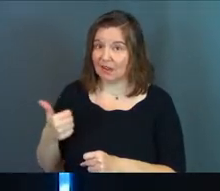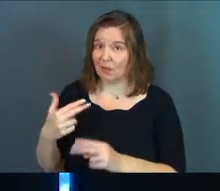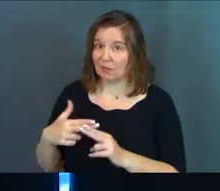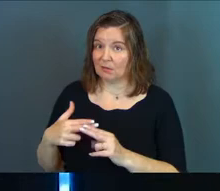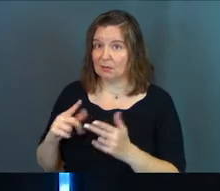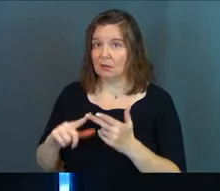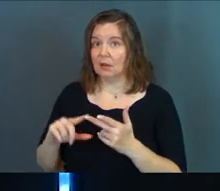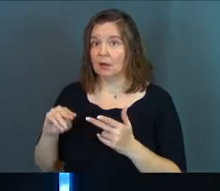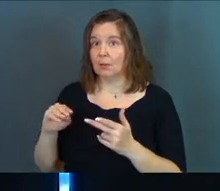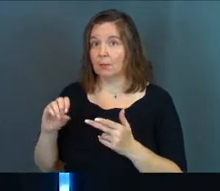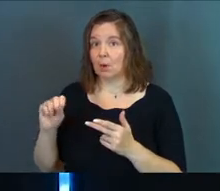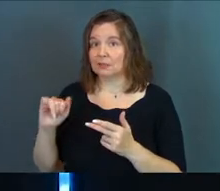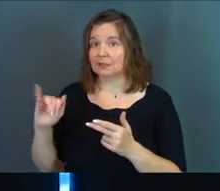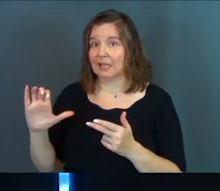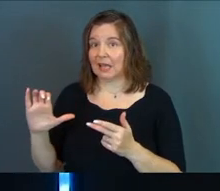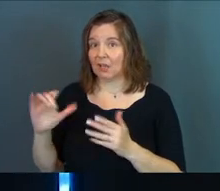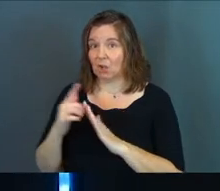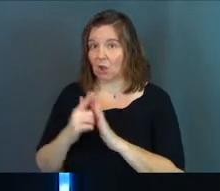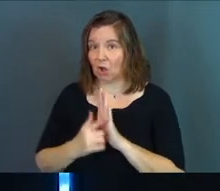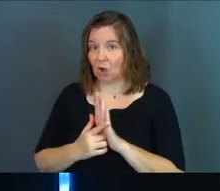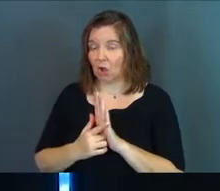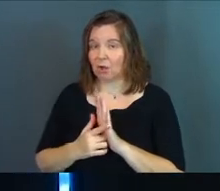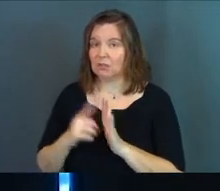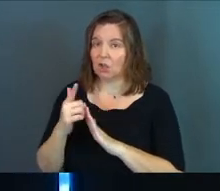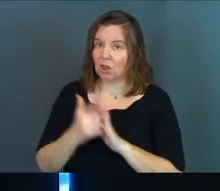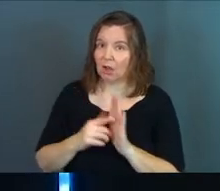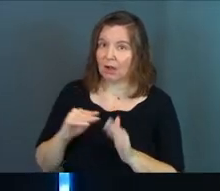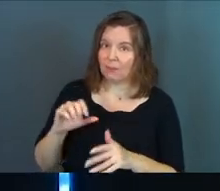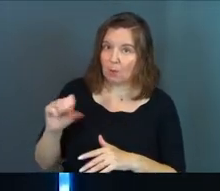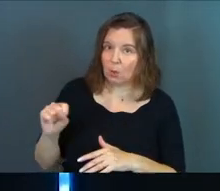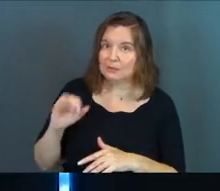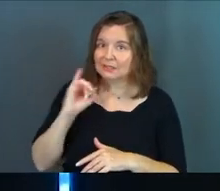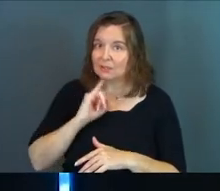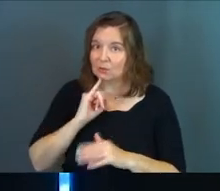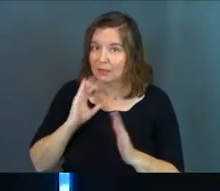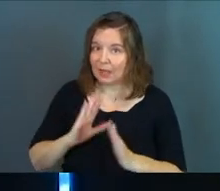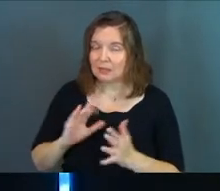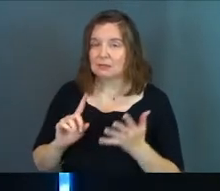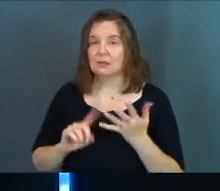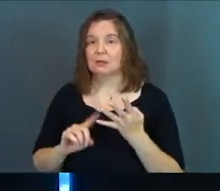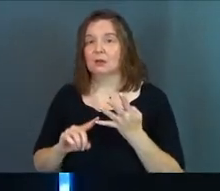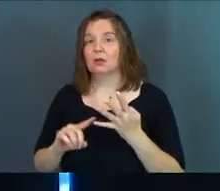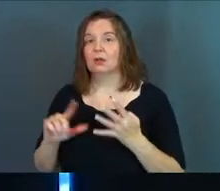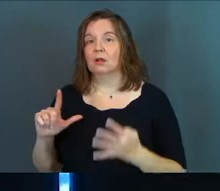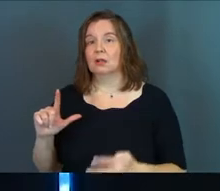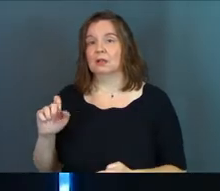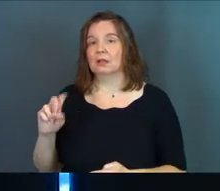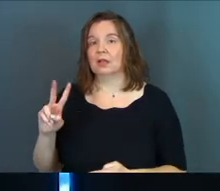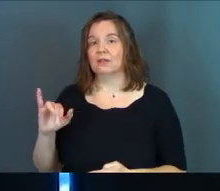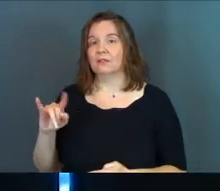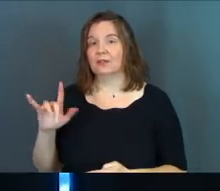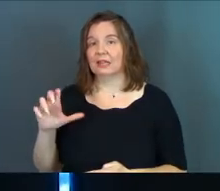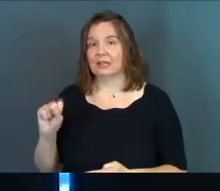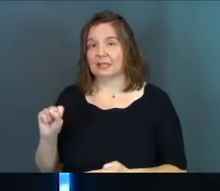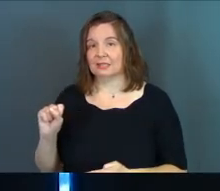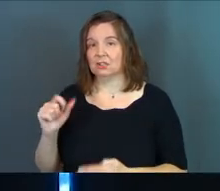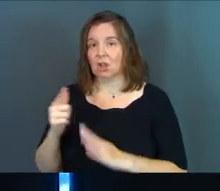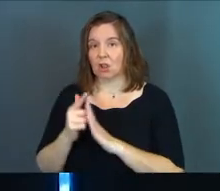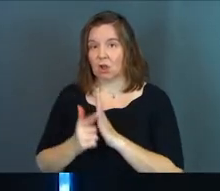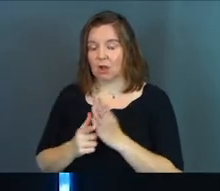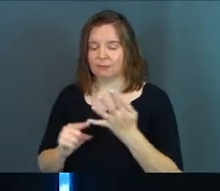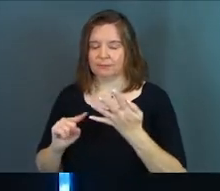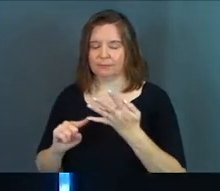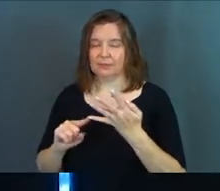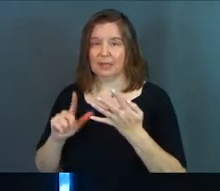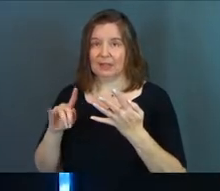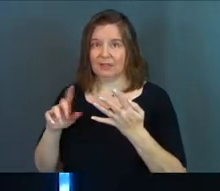read the Mosaic law, which is like the law of Moses, right, and the Israelites. And so we see that, or the Leviticus law, okay? You see it, the Leviticus law, the Mosaic law, Old